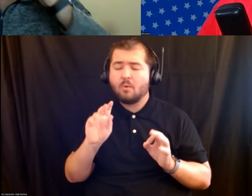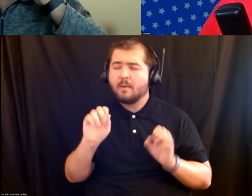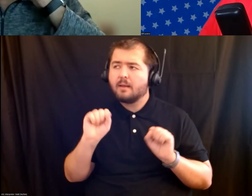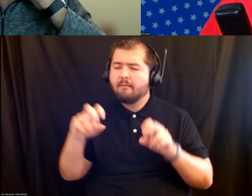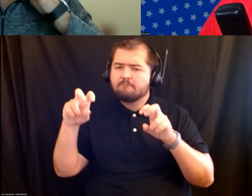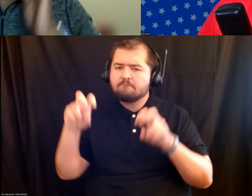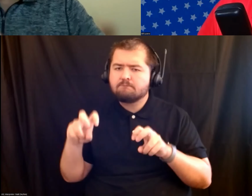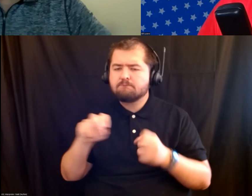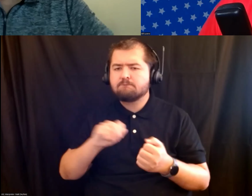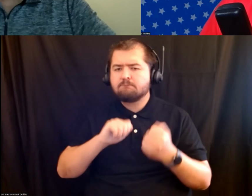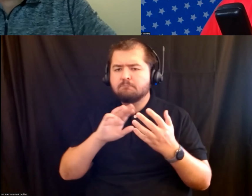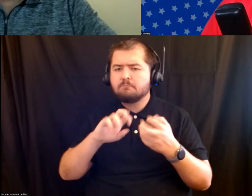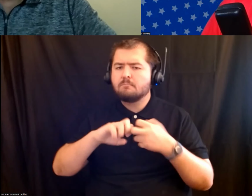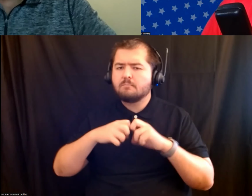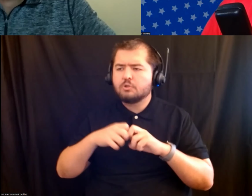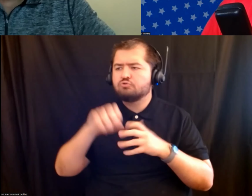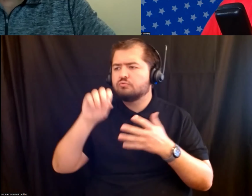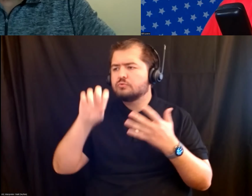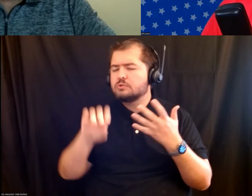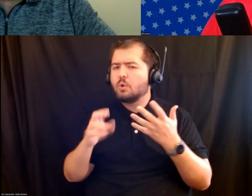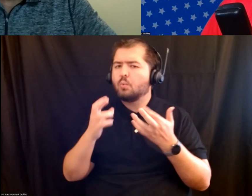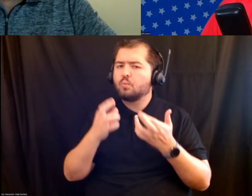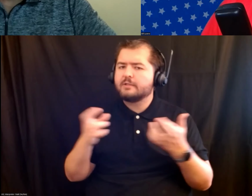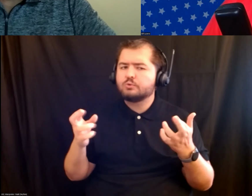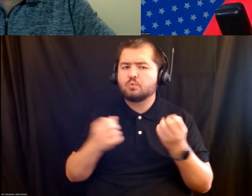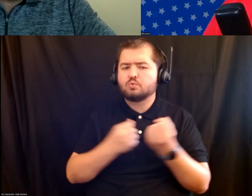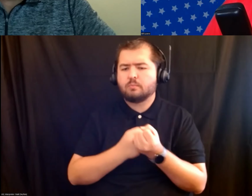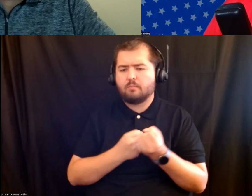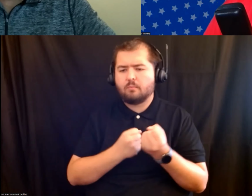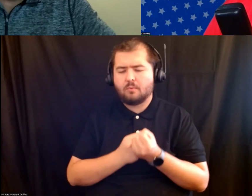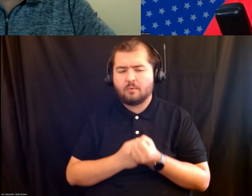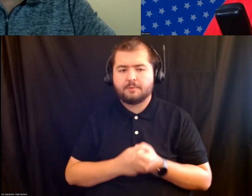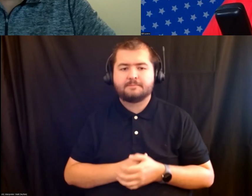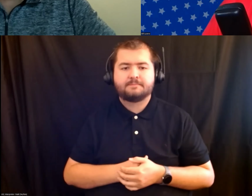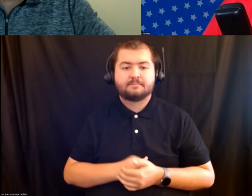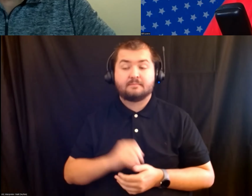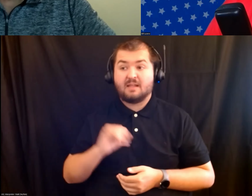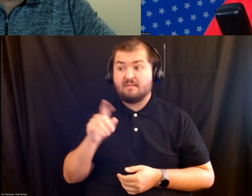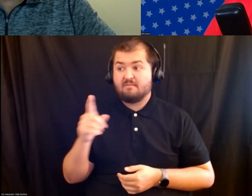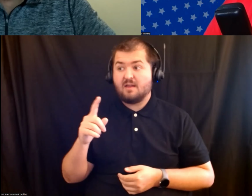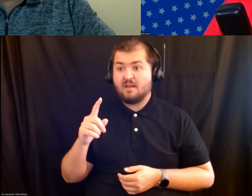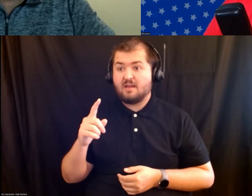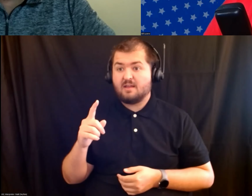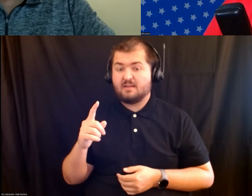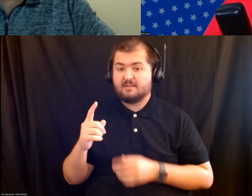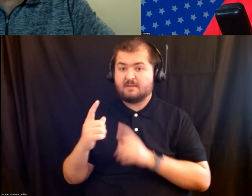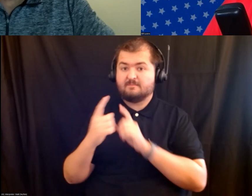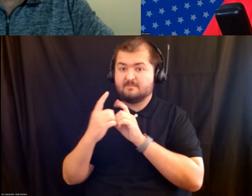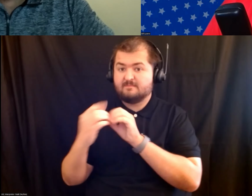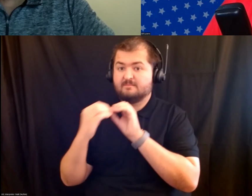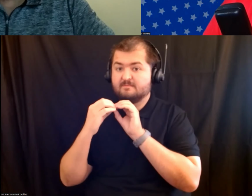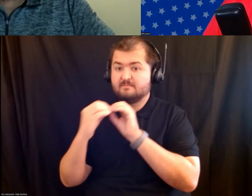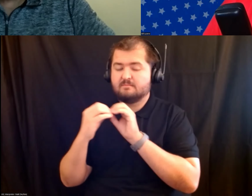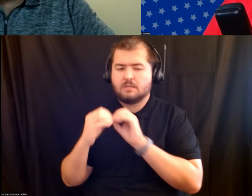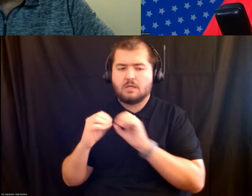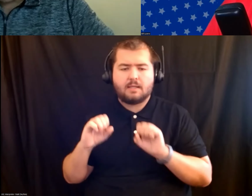issues and provide resources and support. And also, if they push back, we push back too. So, but we like to work with our election